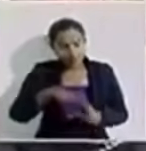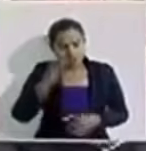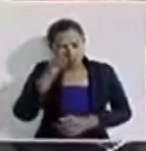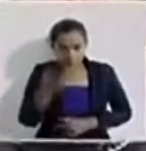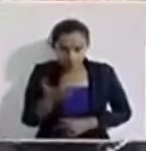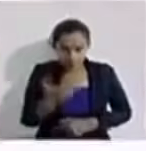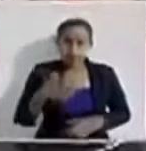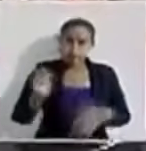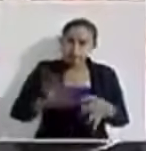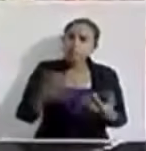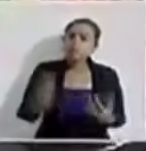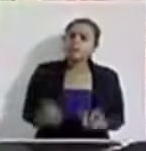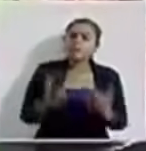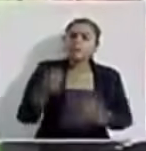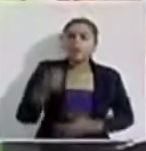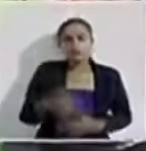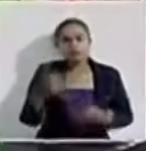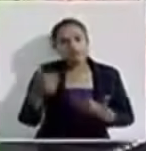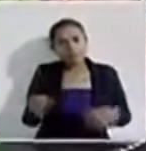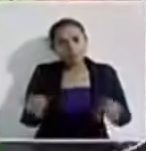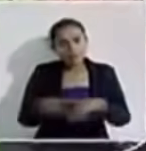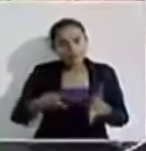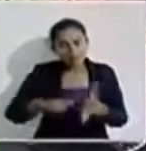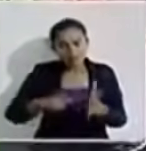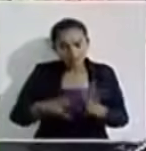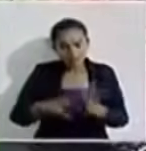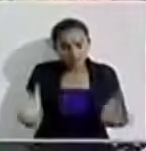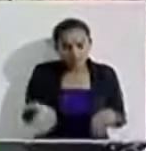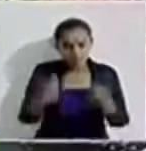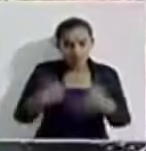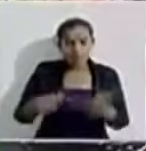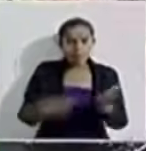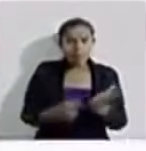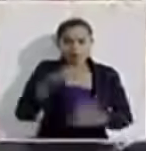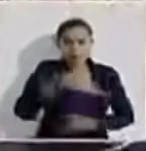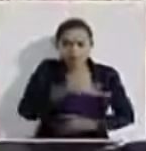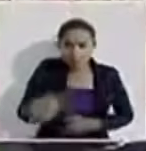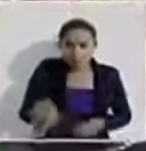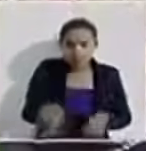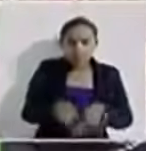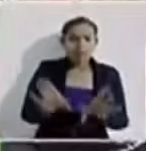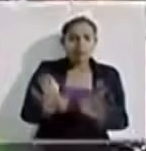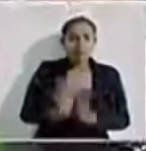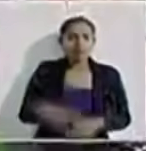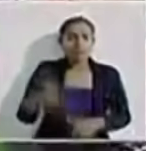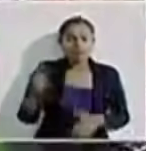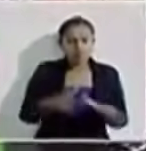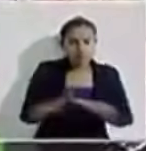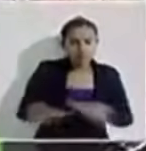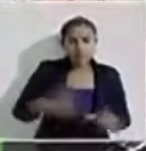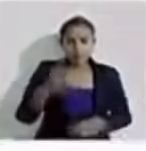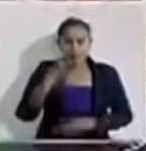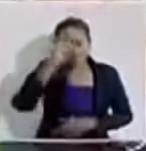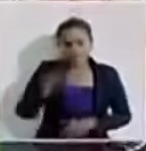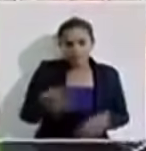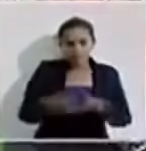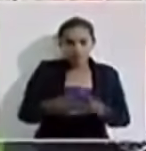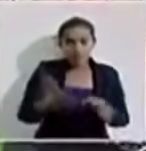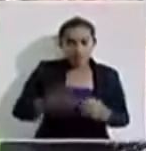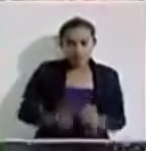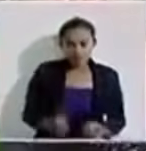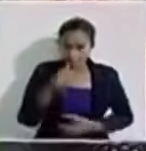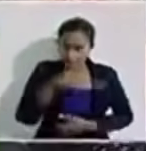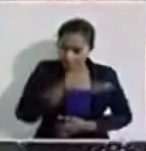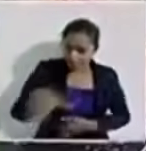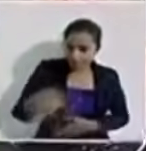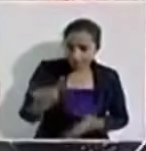do such projects near the Tissa river and near the rivers in Anuradhapura or Kurunagala, what is the problem with doing it in Polonnaruwa? These are being carried